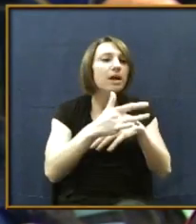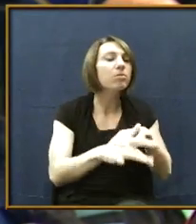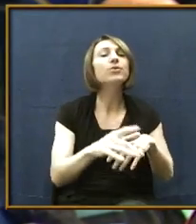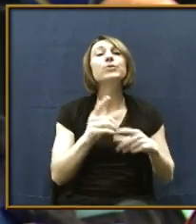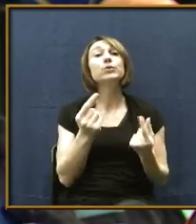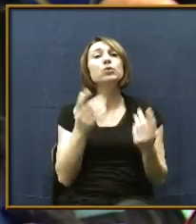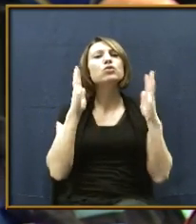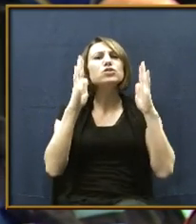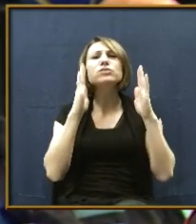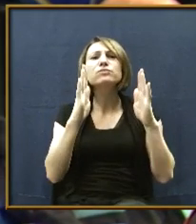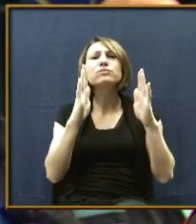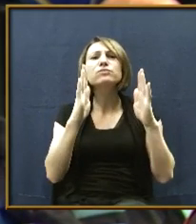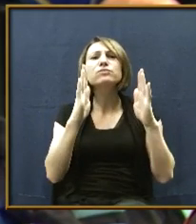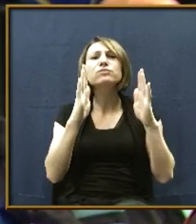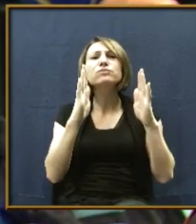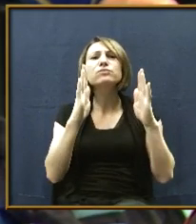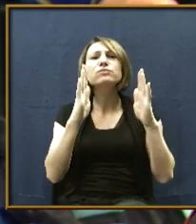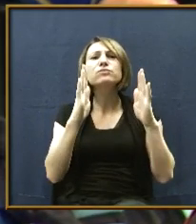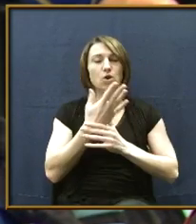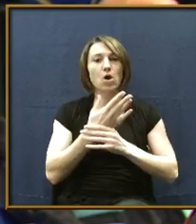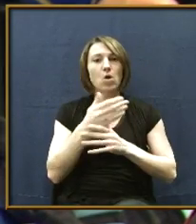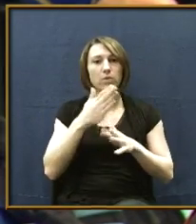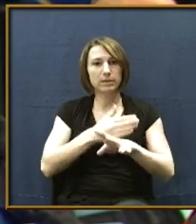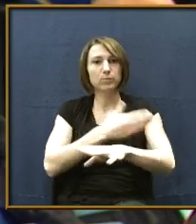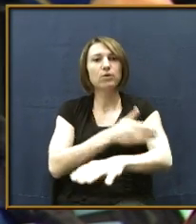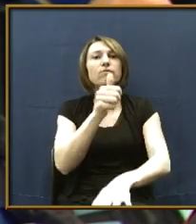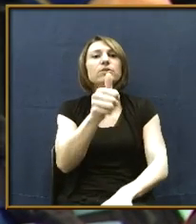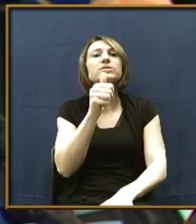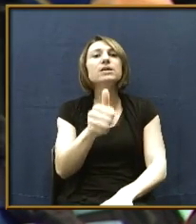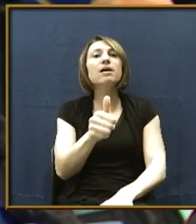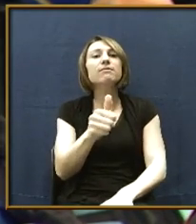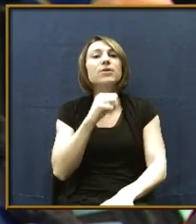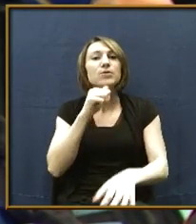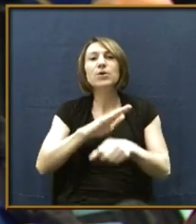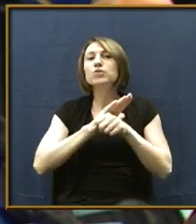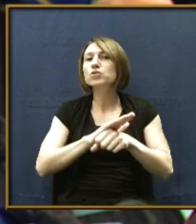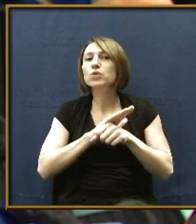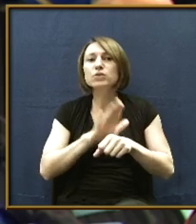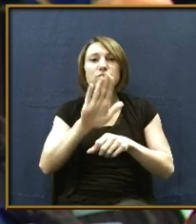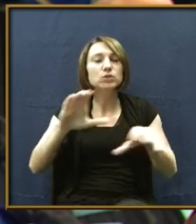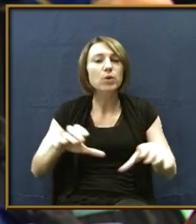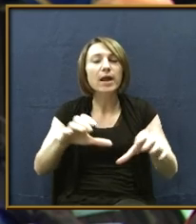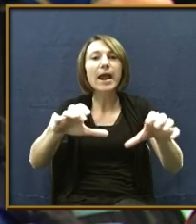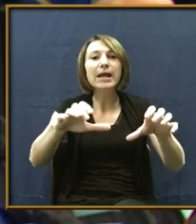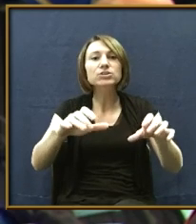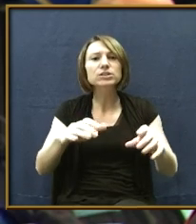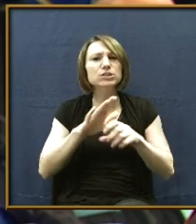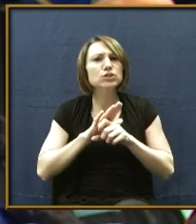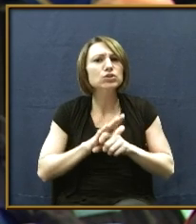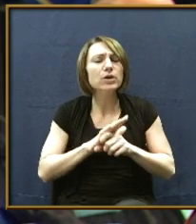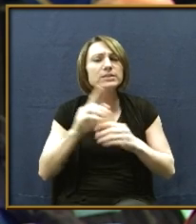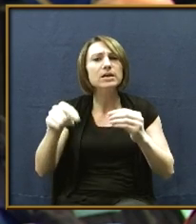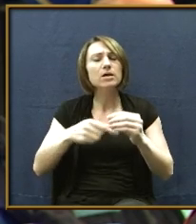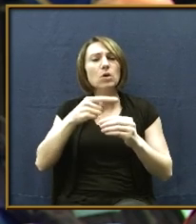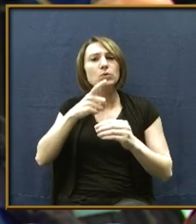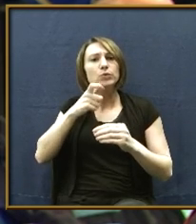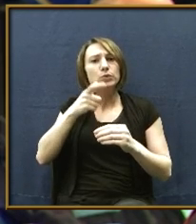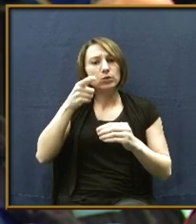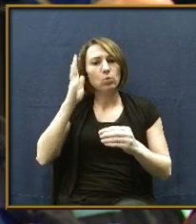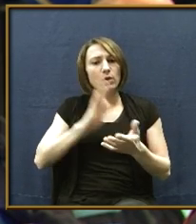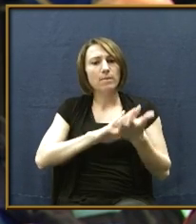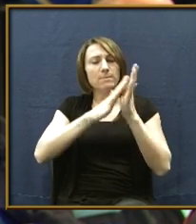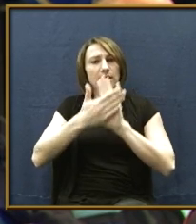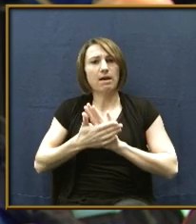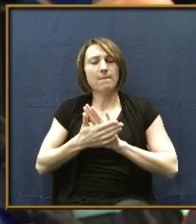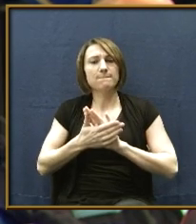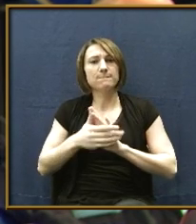Focus on continued growth and don't stress about what you do. Focus about who you are becoming, and